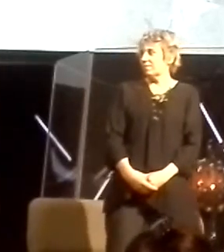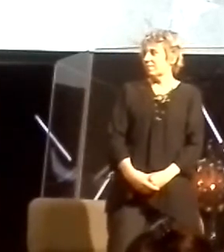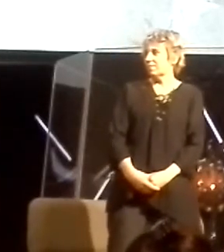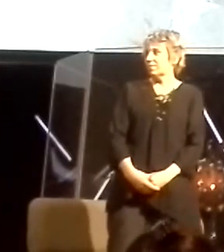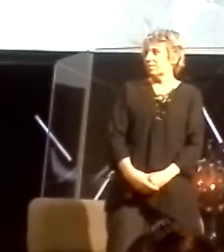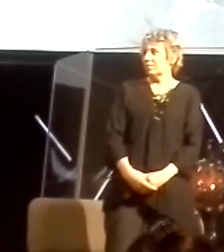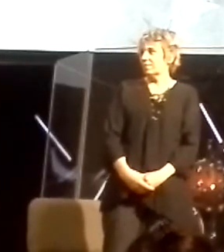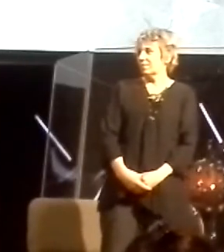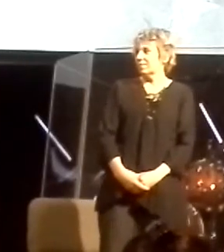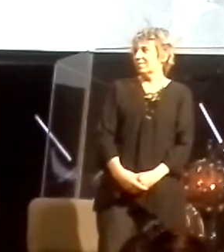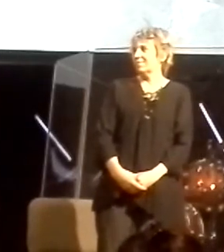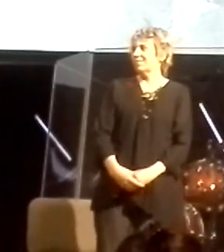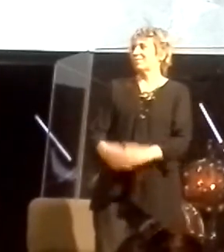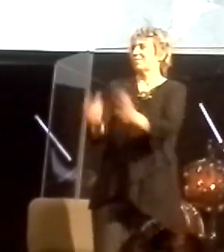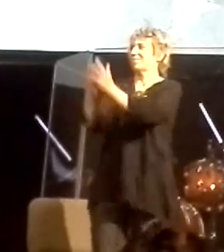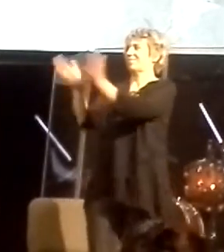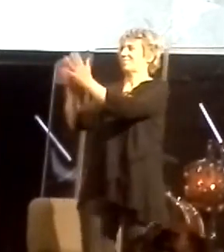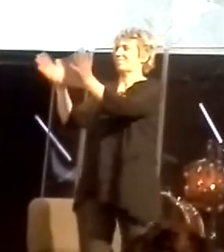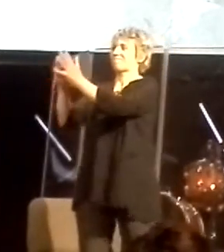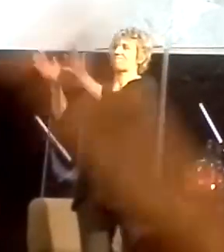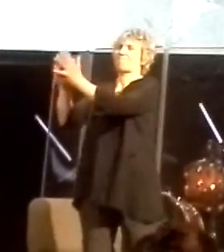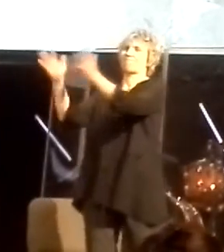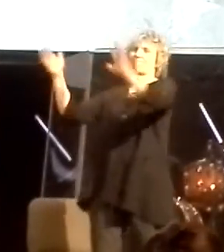fall down to my knees